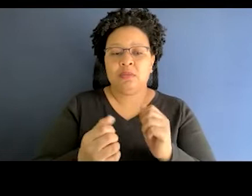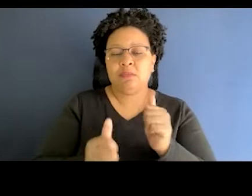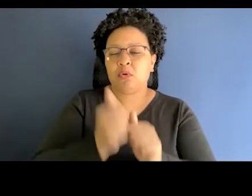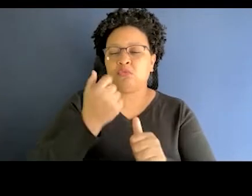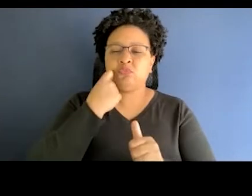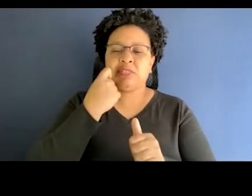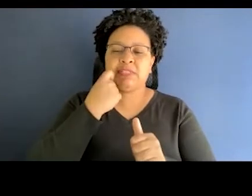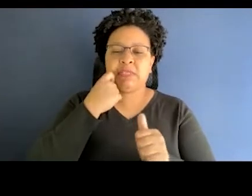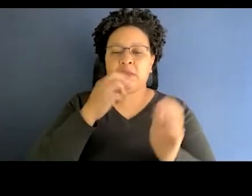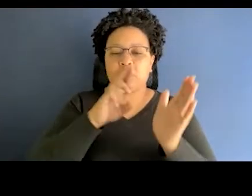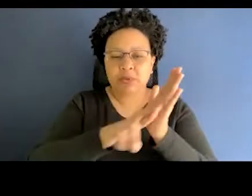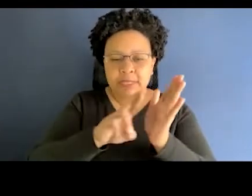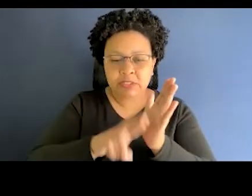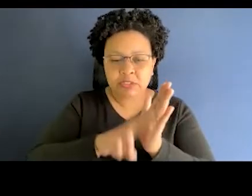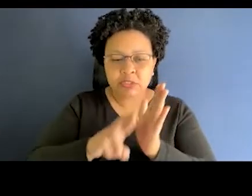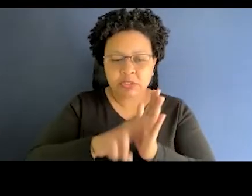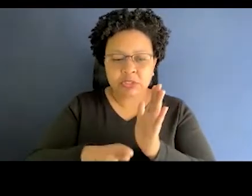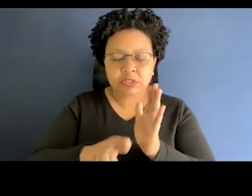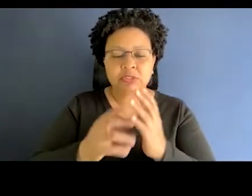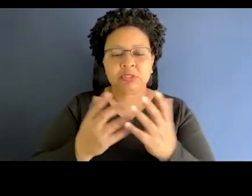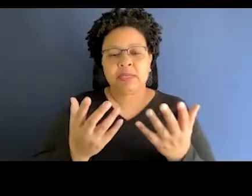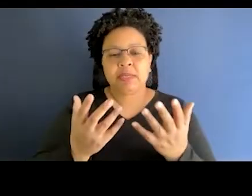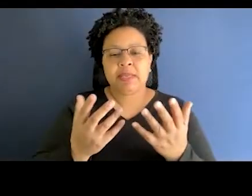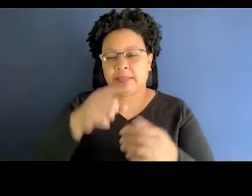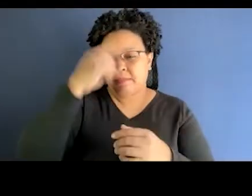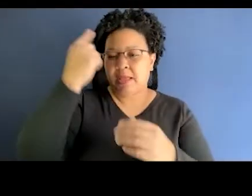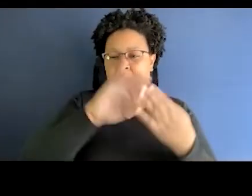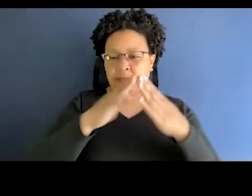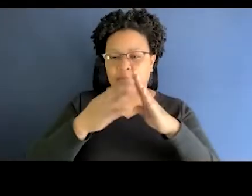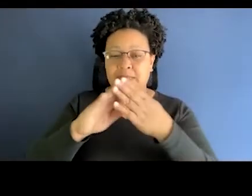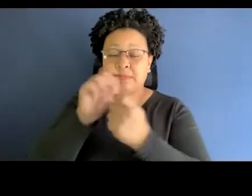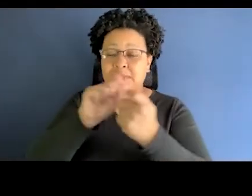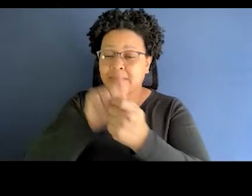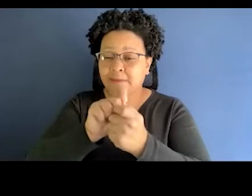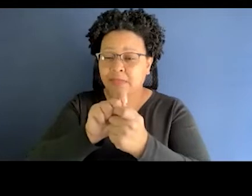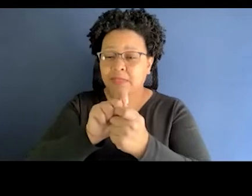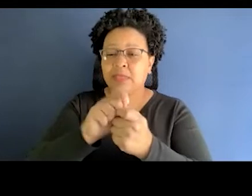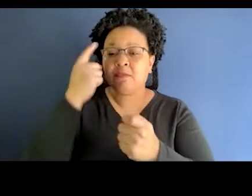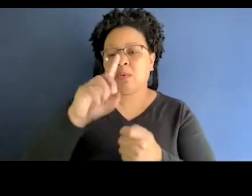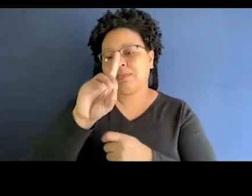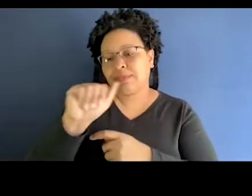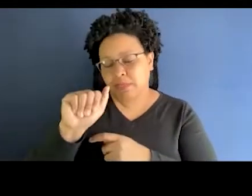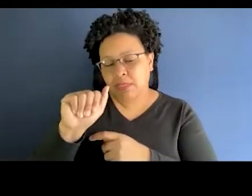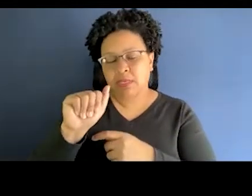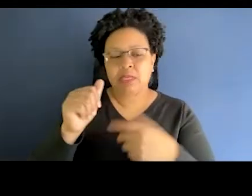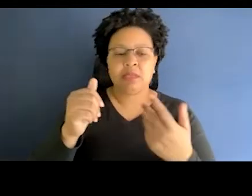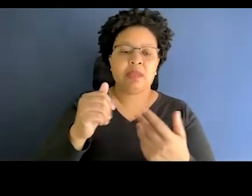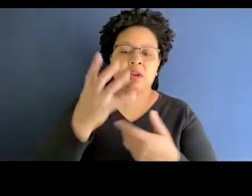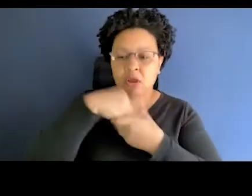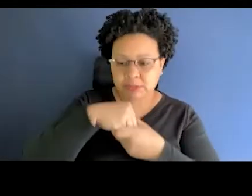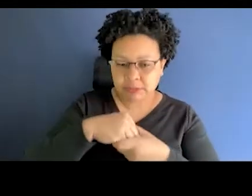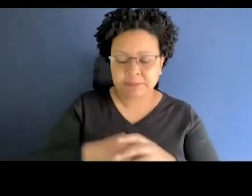of the more asset-based research that's happening in the Black community, specifically when it comes to disabilities and